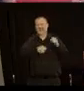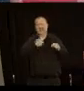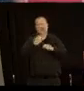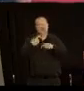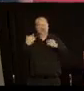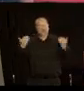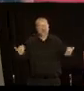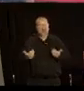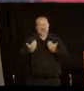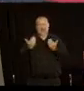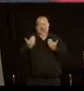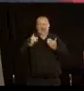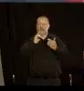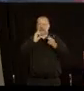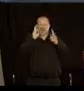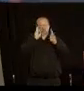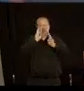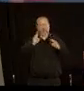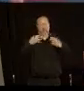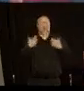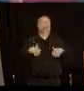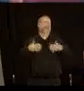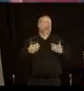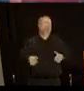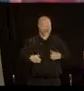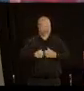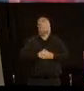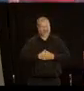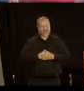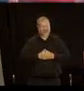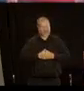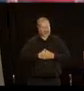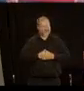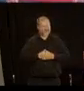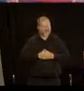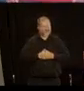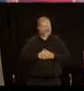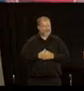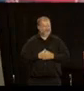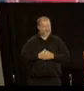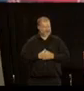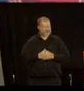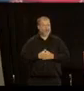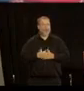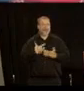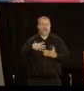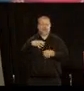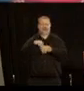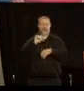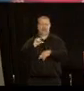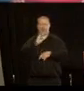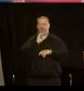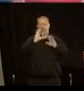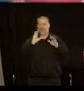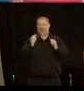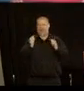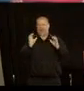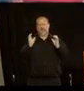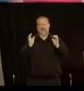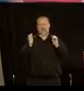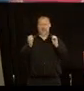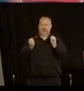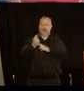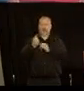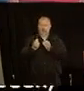has been. We've been so honored and humbled to be able to be part of it. I just amazed every year. It grows, it